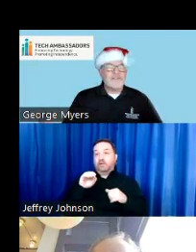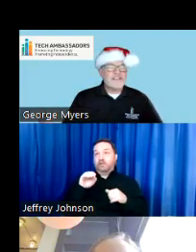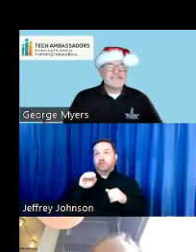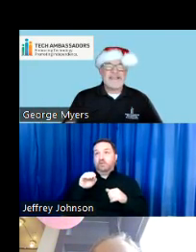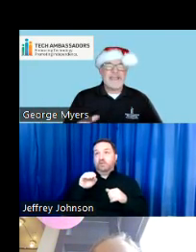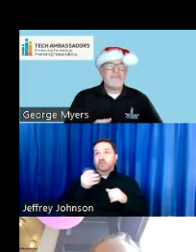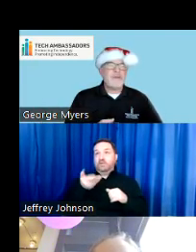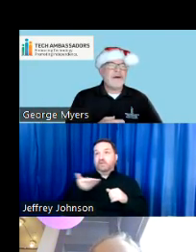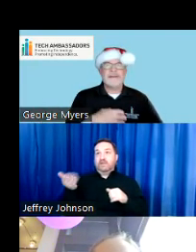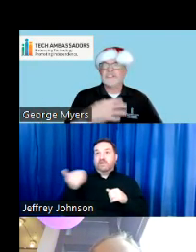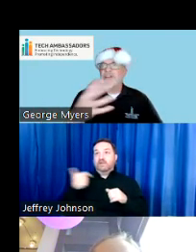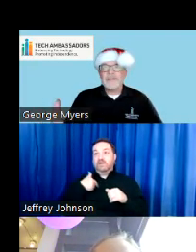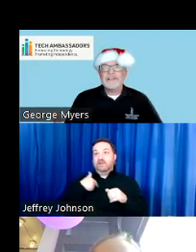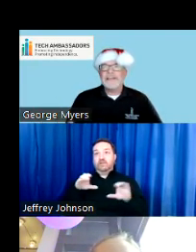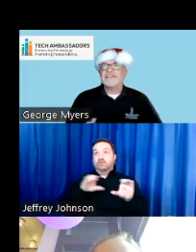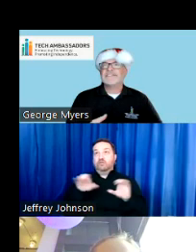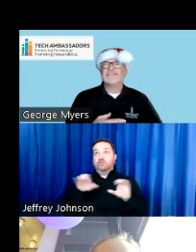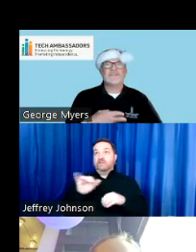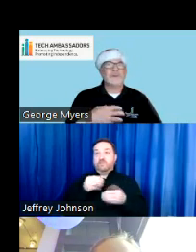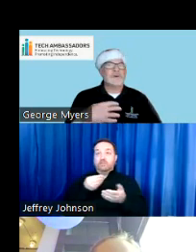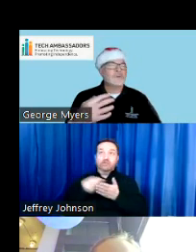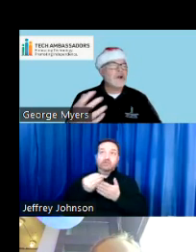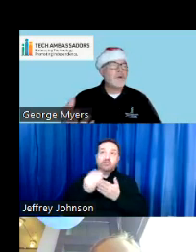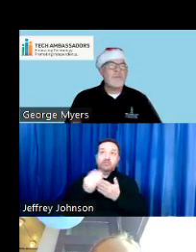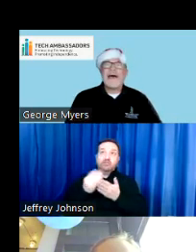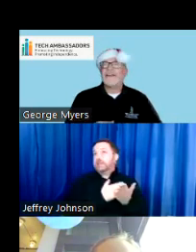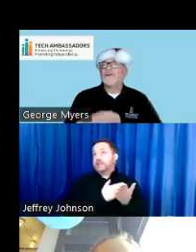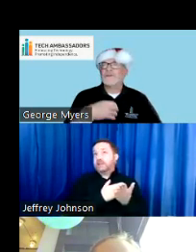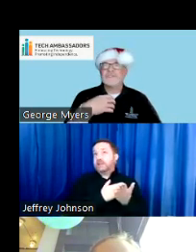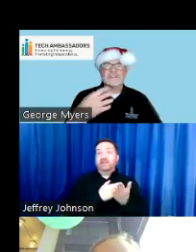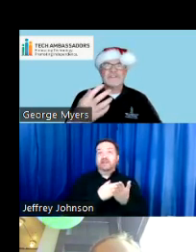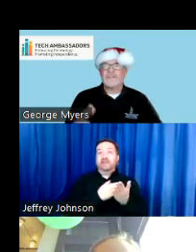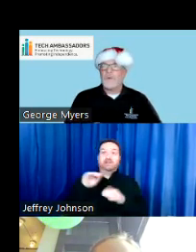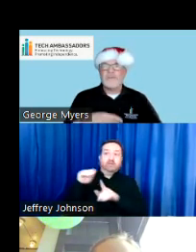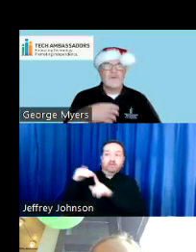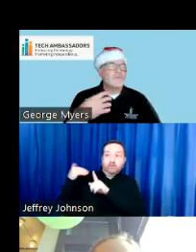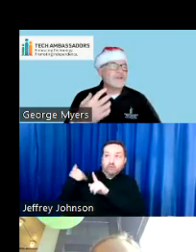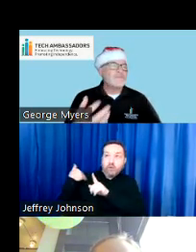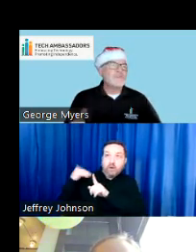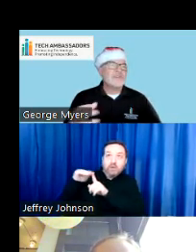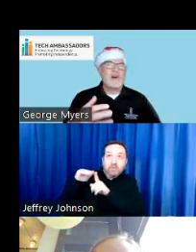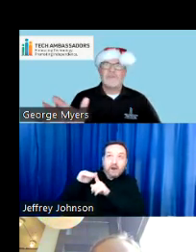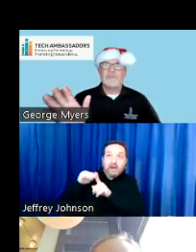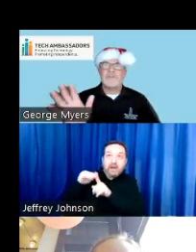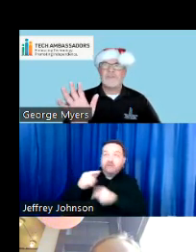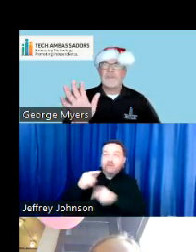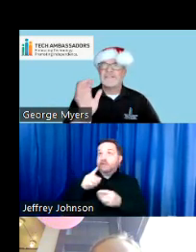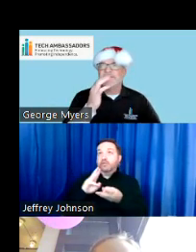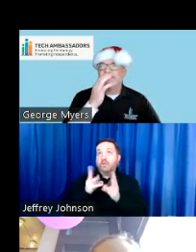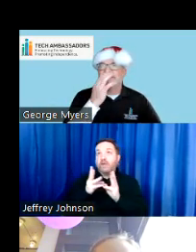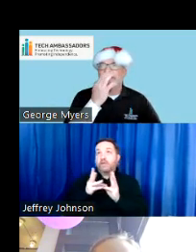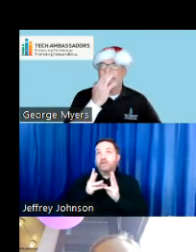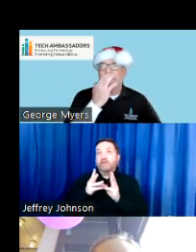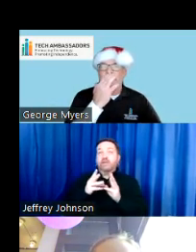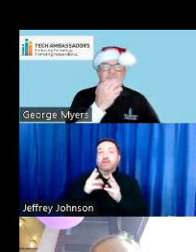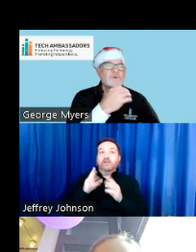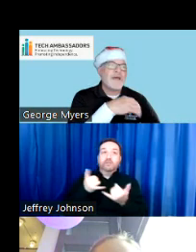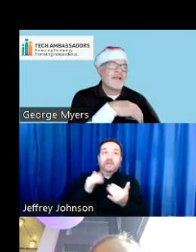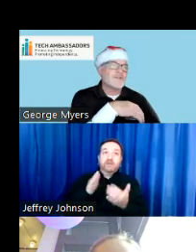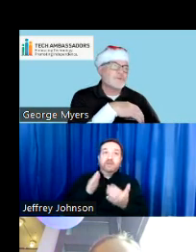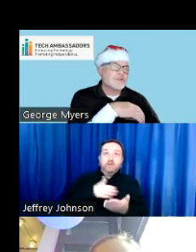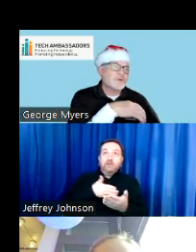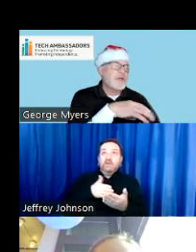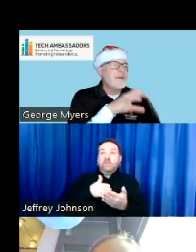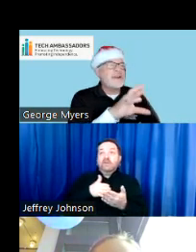do all of the same shopping lists or reminders. It'll tell you the weather, it'll play you music, all of the things that the old